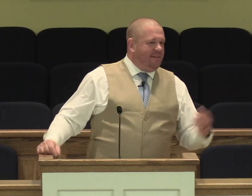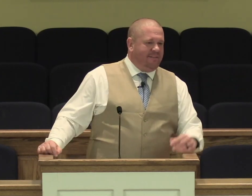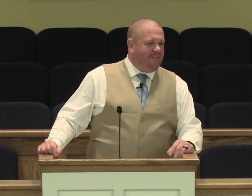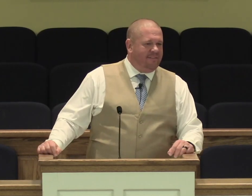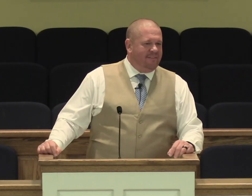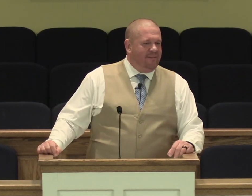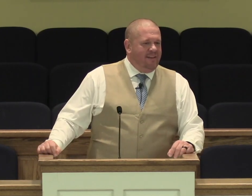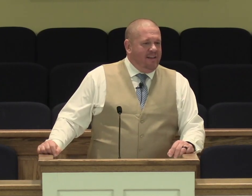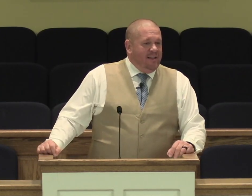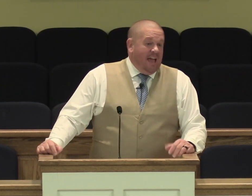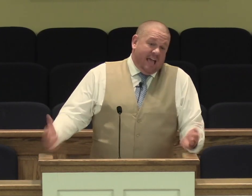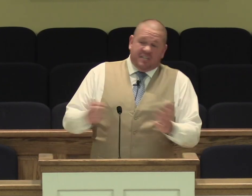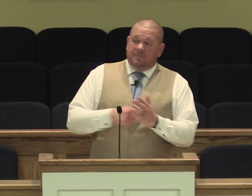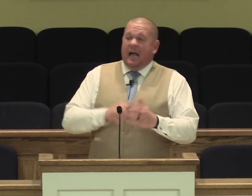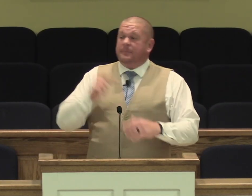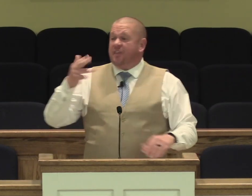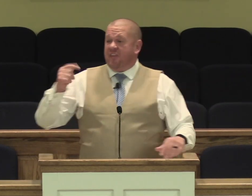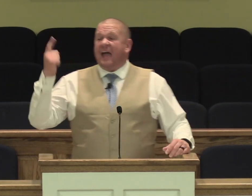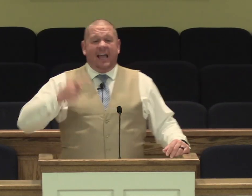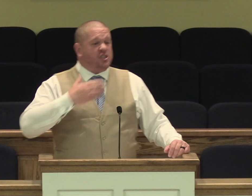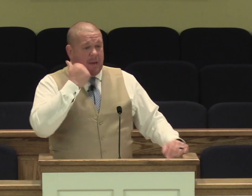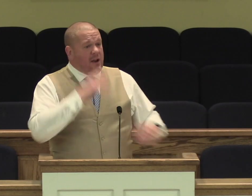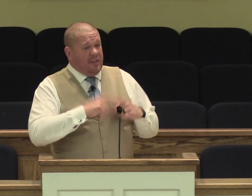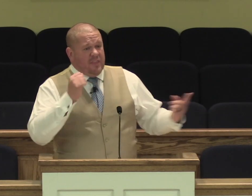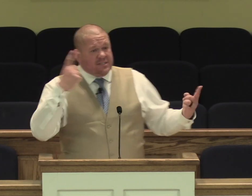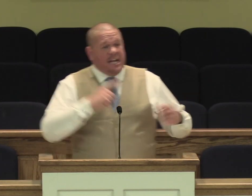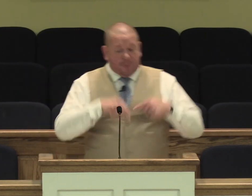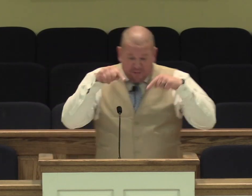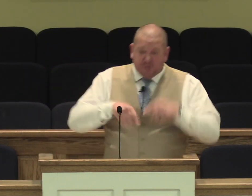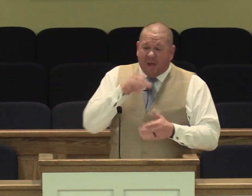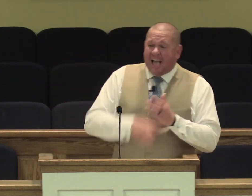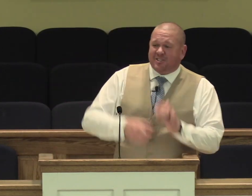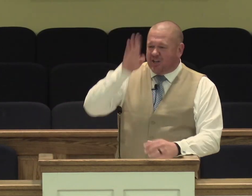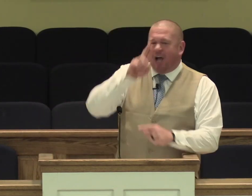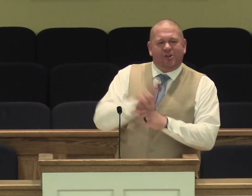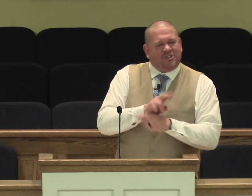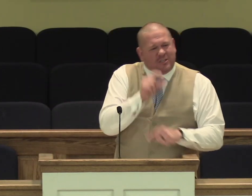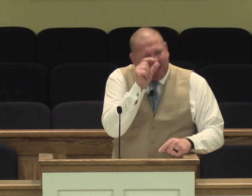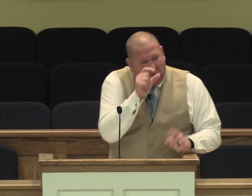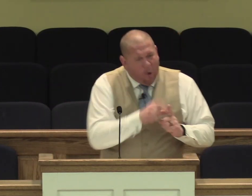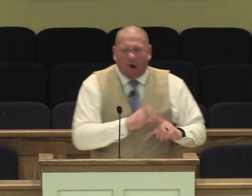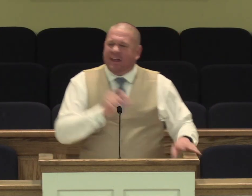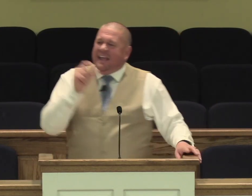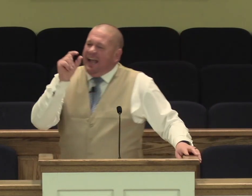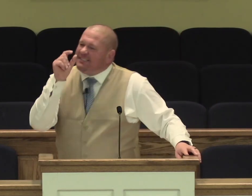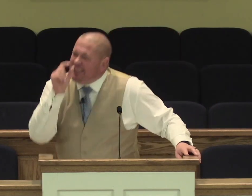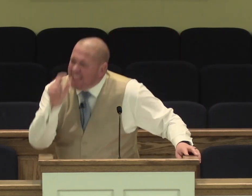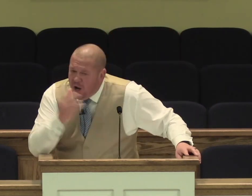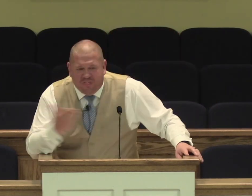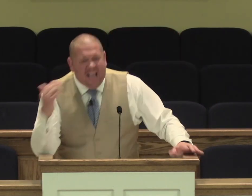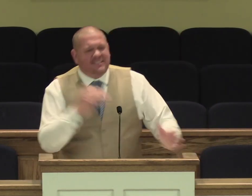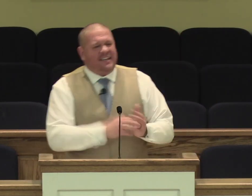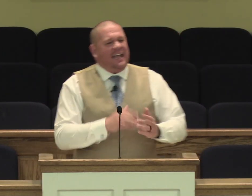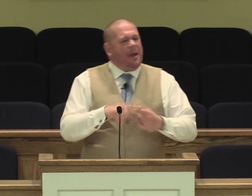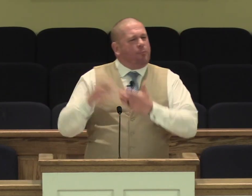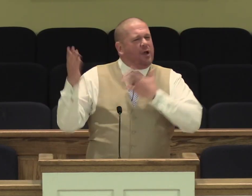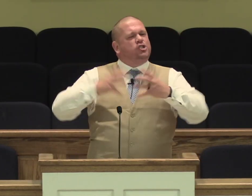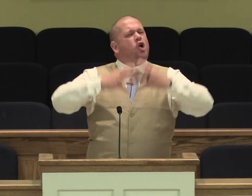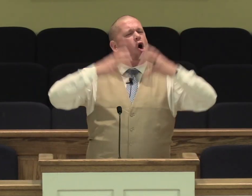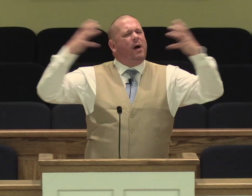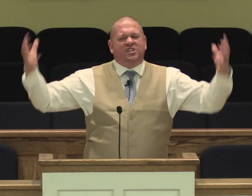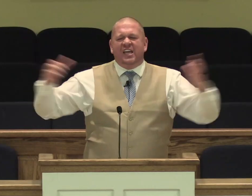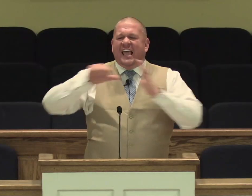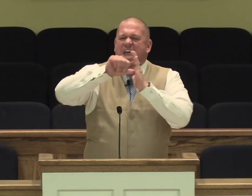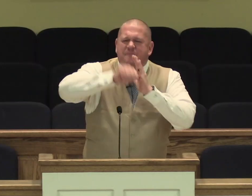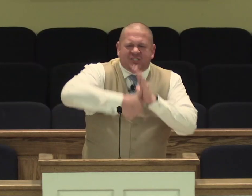day. And sometimes the that days are better than the this days. But in this passage, God uses a little word. It's the little things again that bring